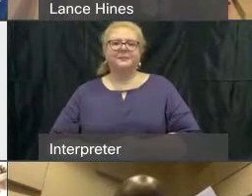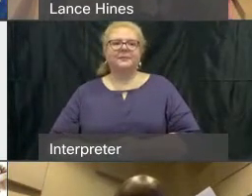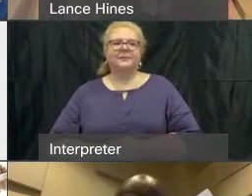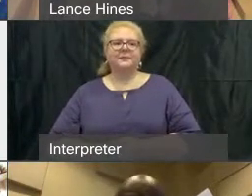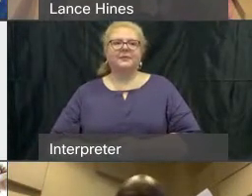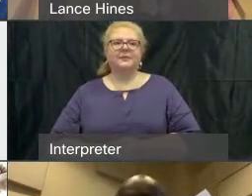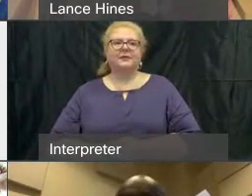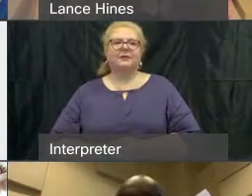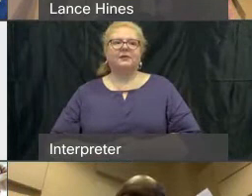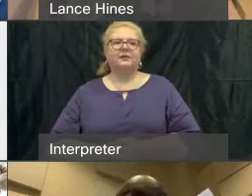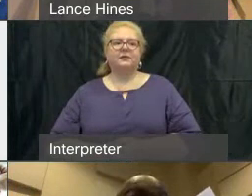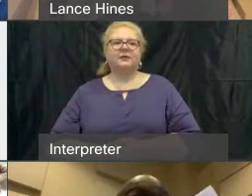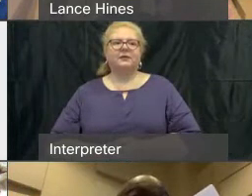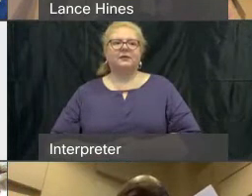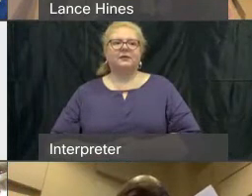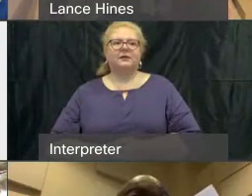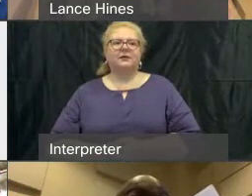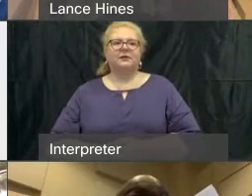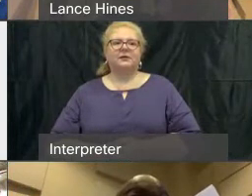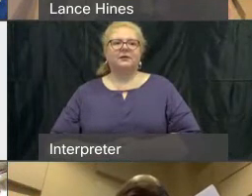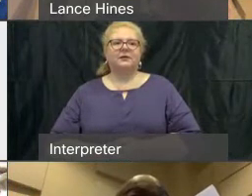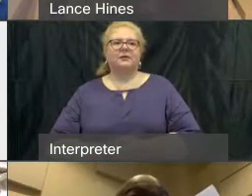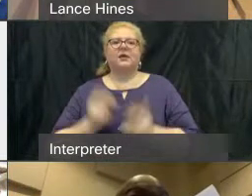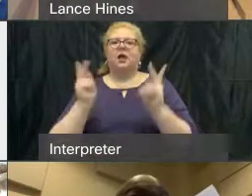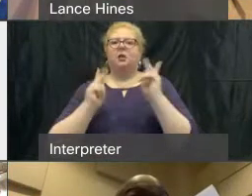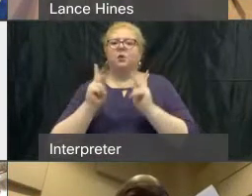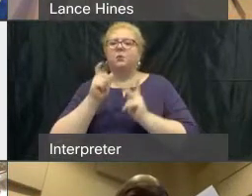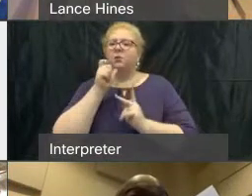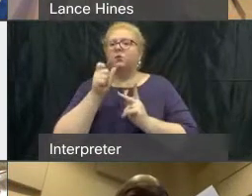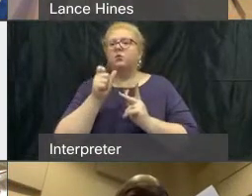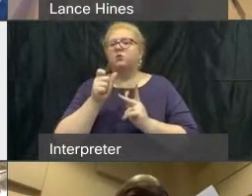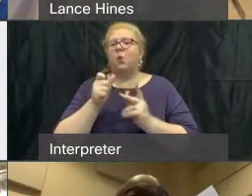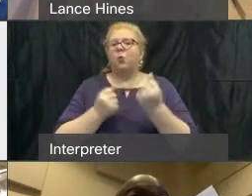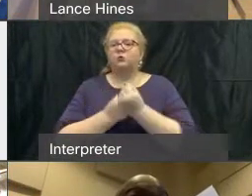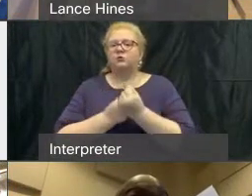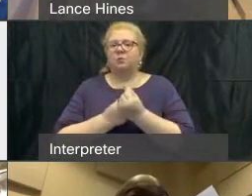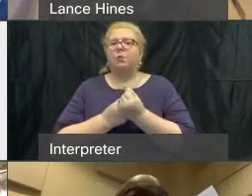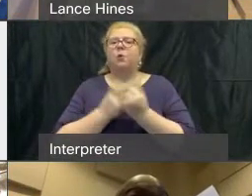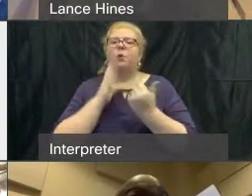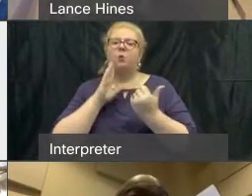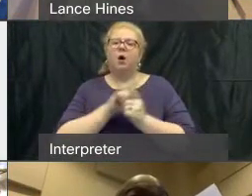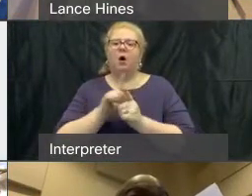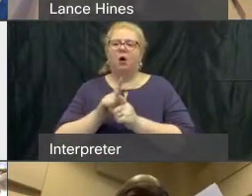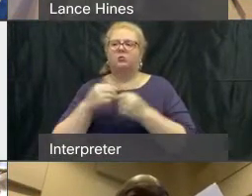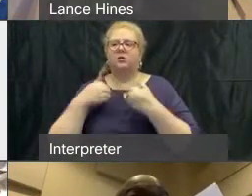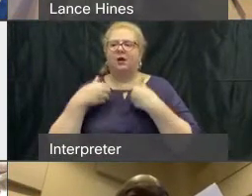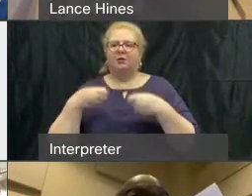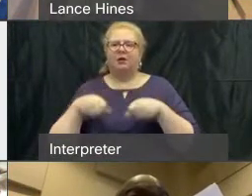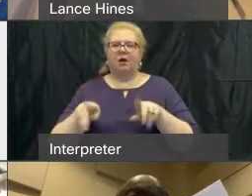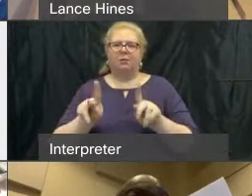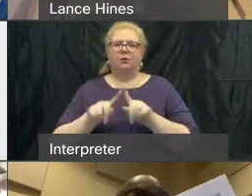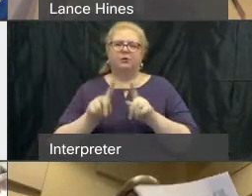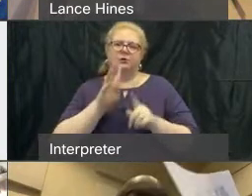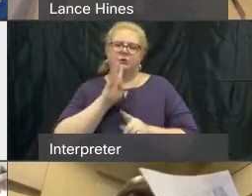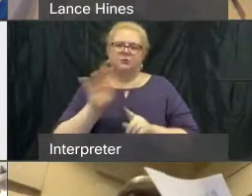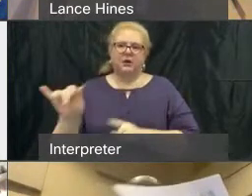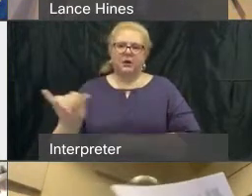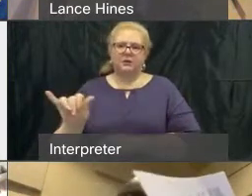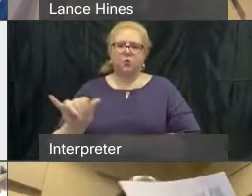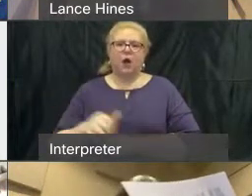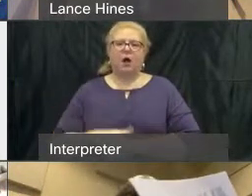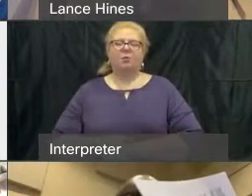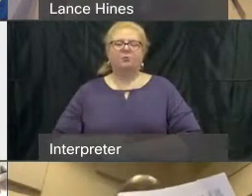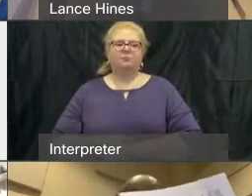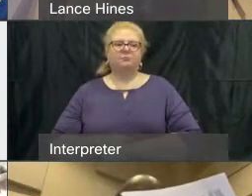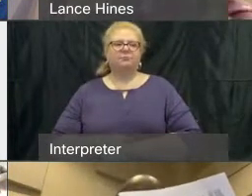And that will give those who may not support this opportunity to speak as well. Yes, right. Sir. Notated, as well as